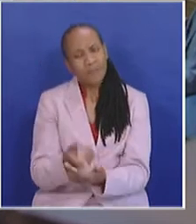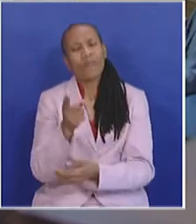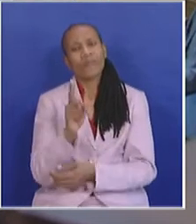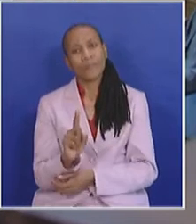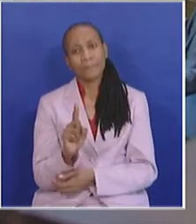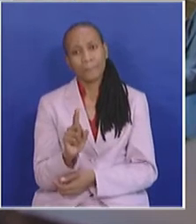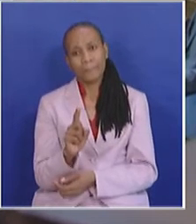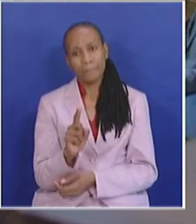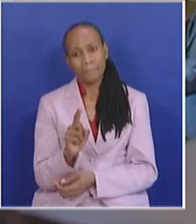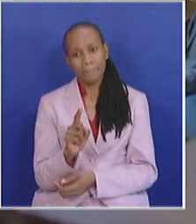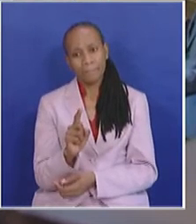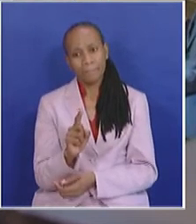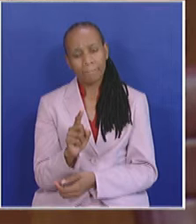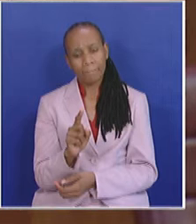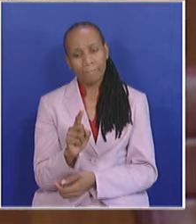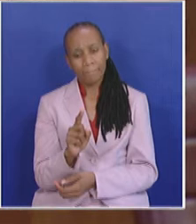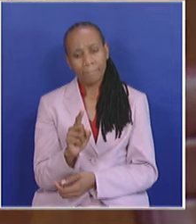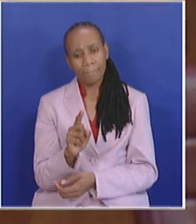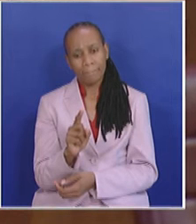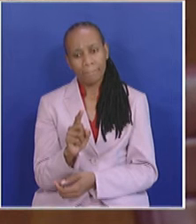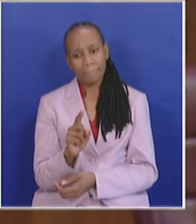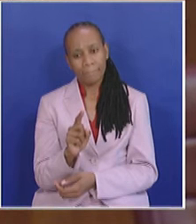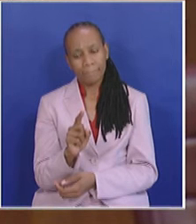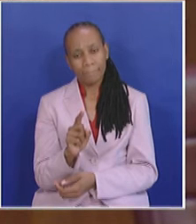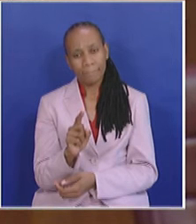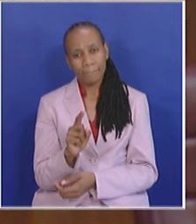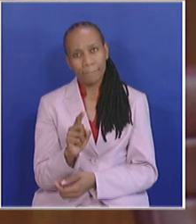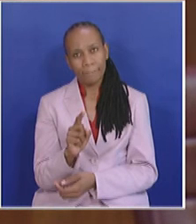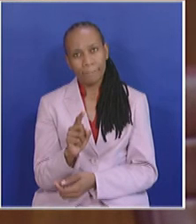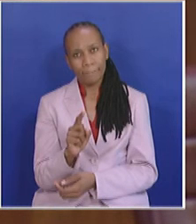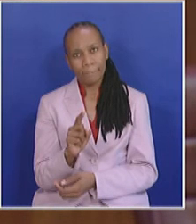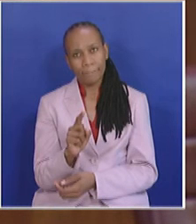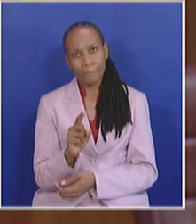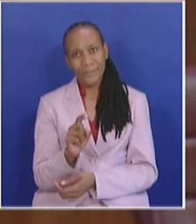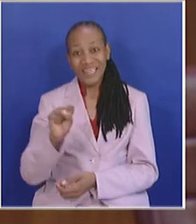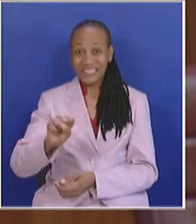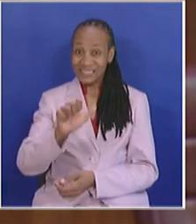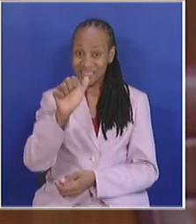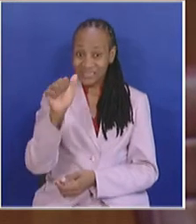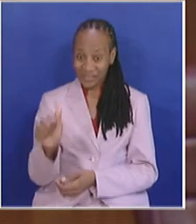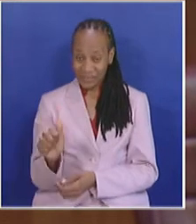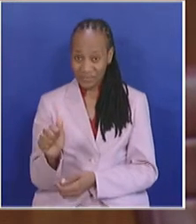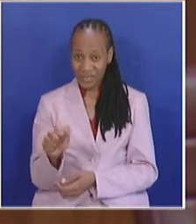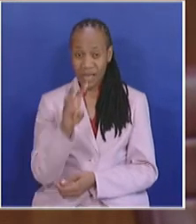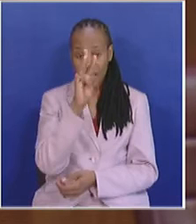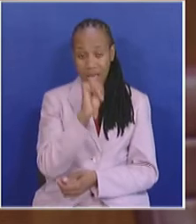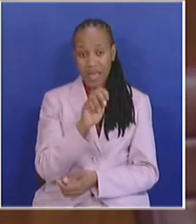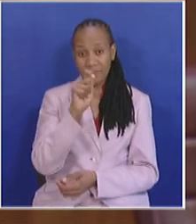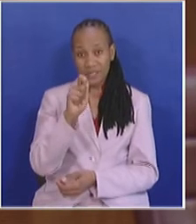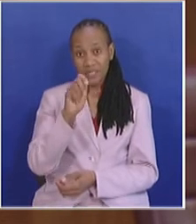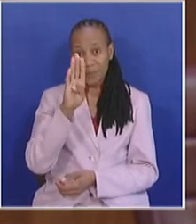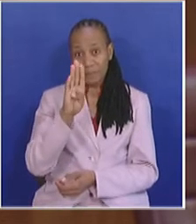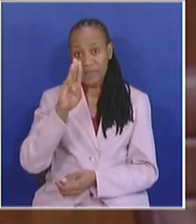notice that this House notes that South Africa cannot currently afford the medium-term budget policy statement